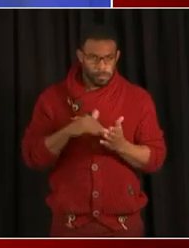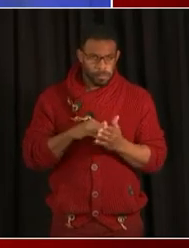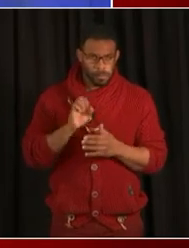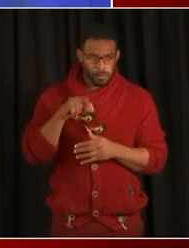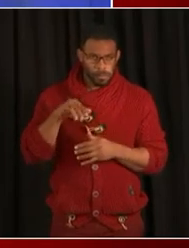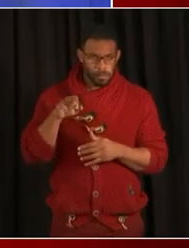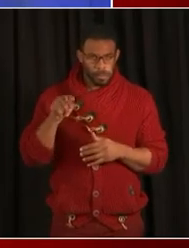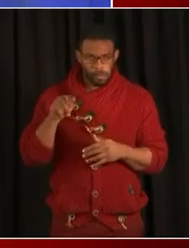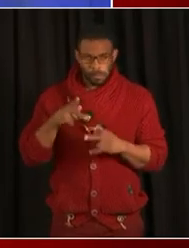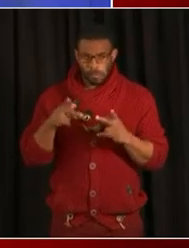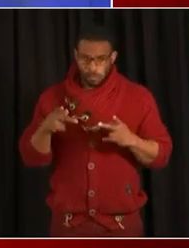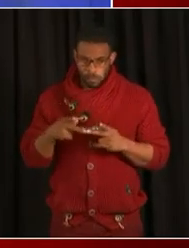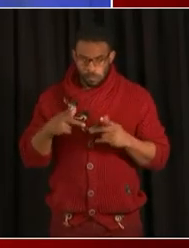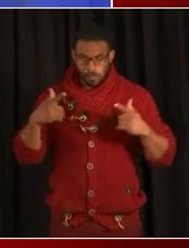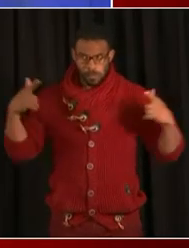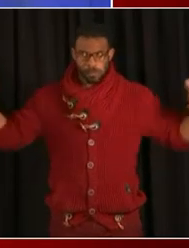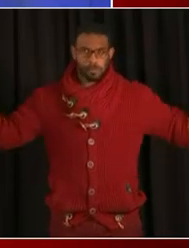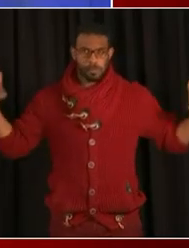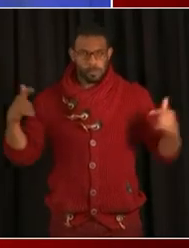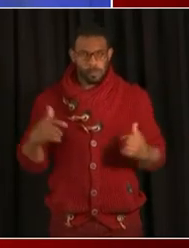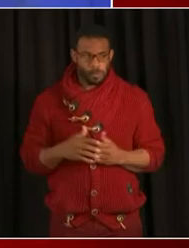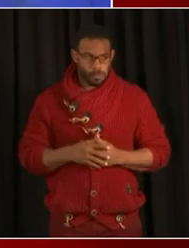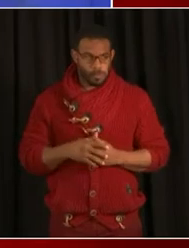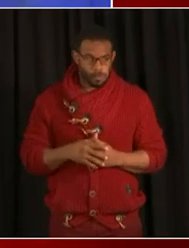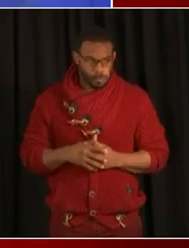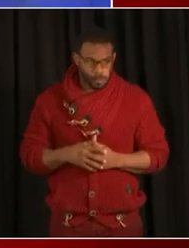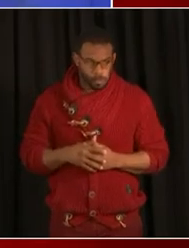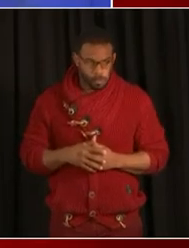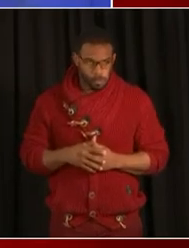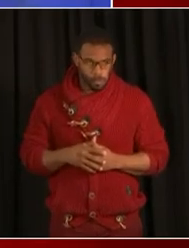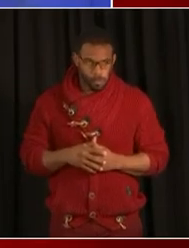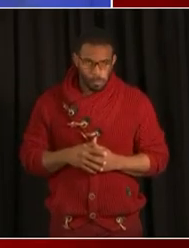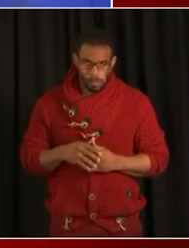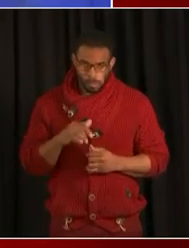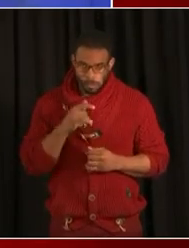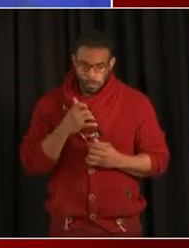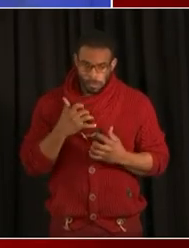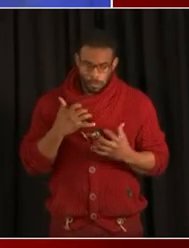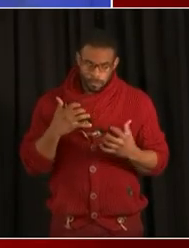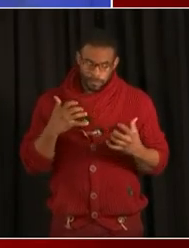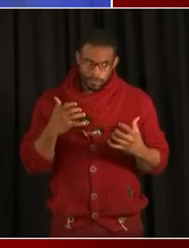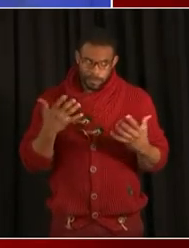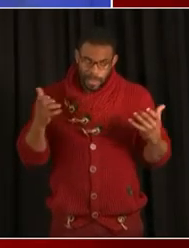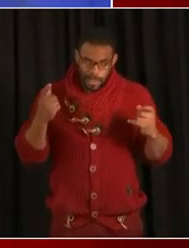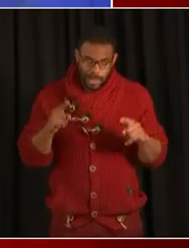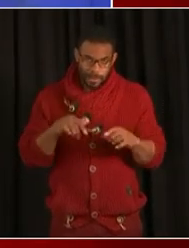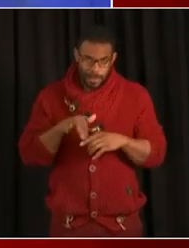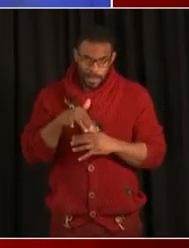60,000 square foot place isn't a very welcoming atmosphere.